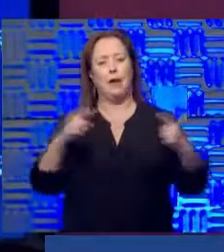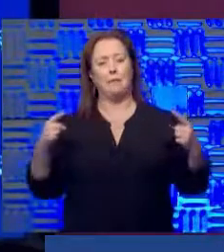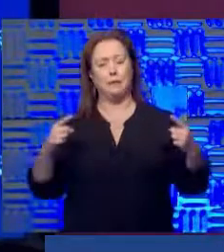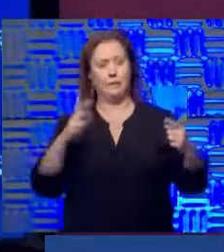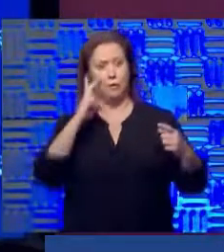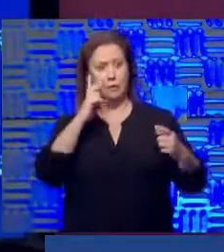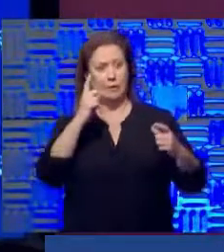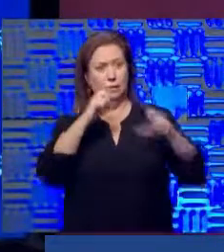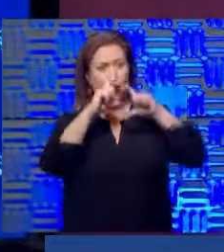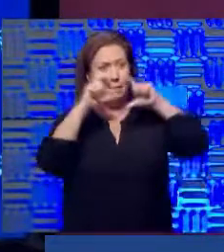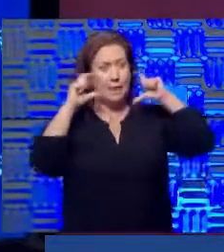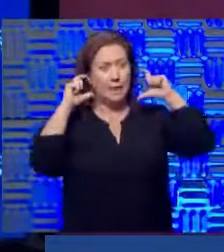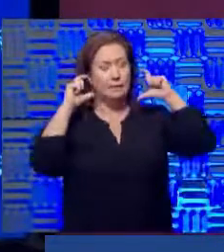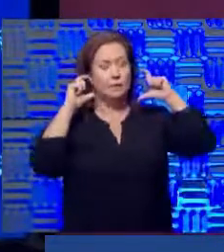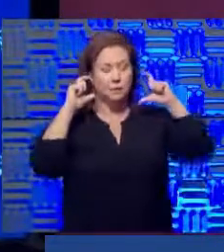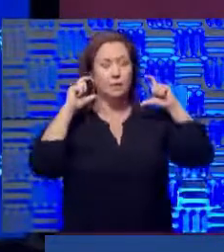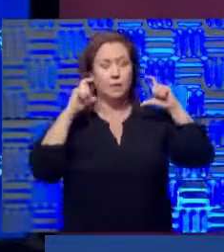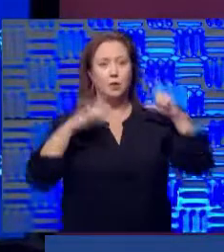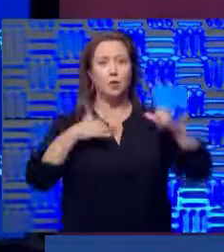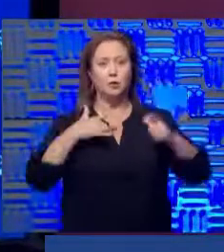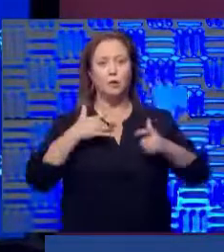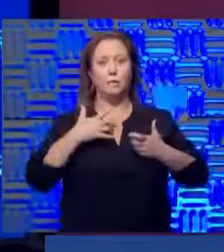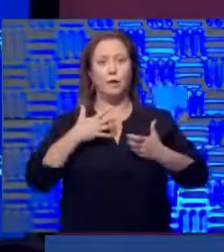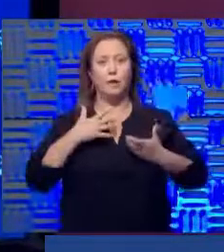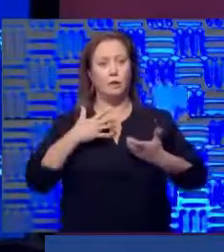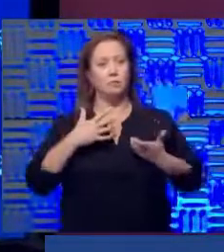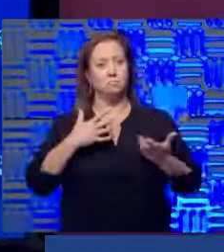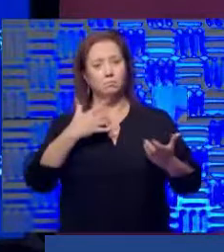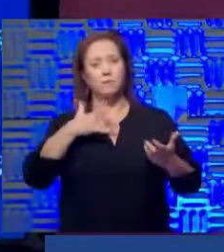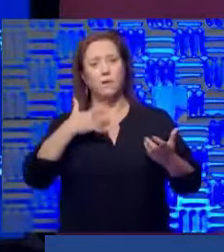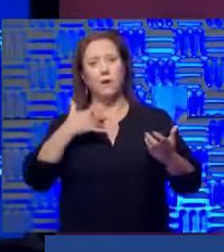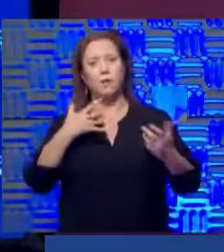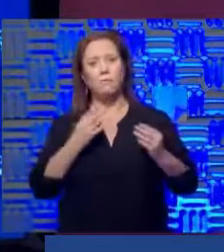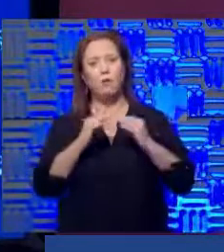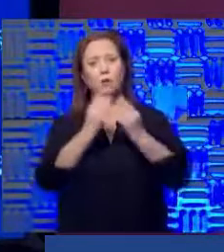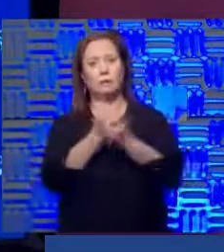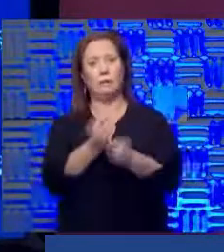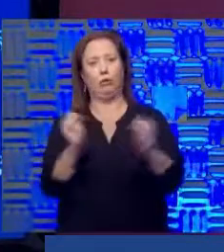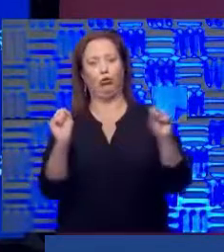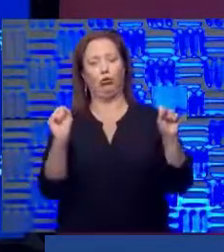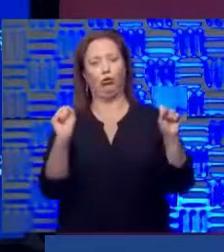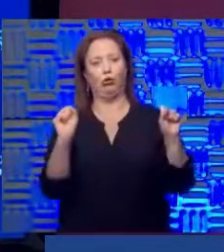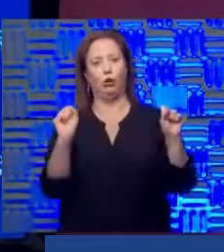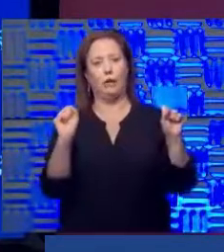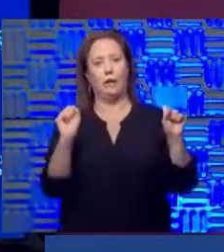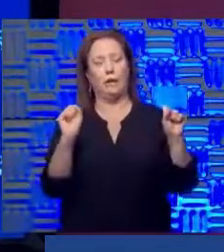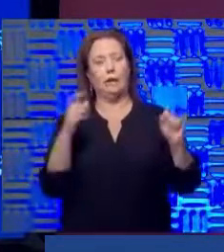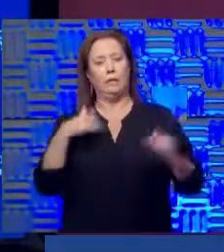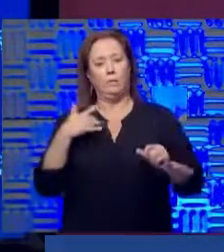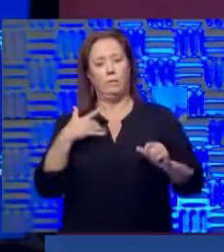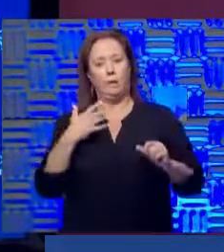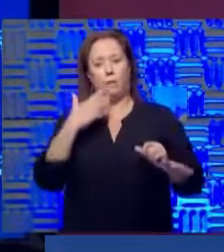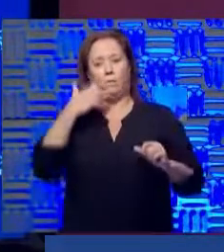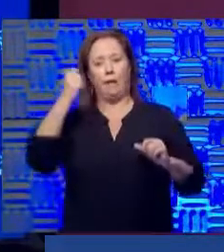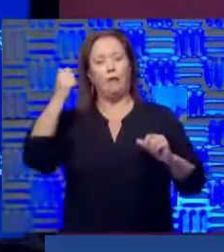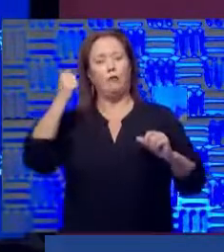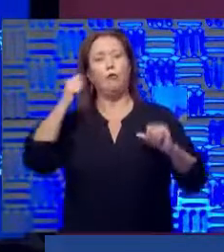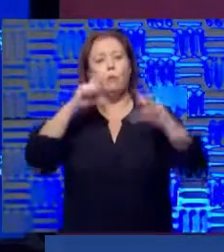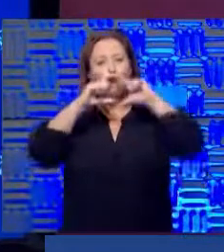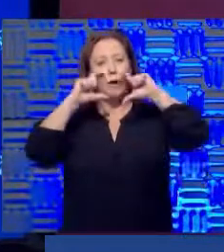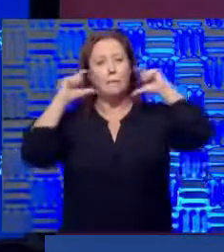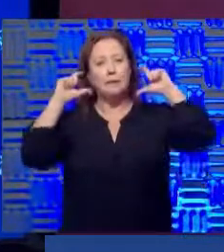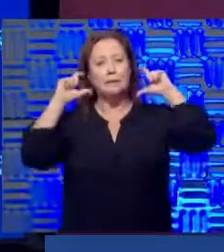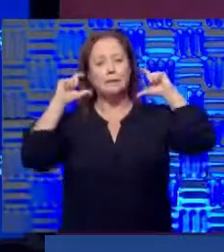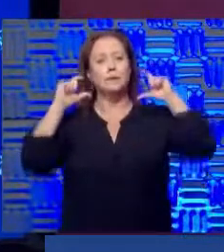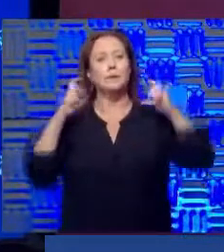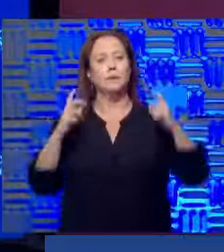seeing somebody wearing a mask, you should actually feel a little more secure in that. And if it makes you feel even better, wear one yourself.